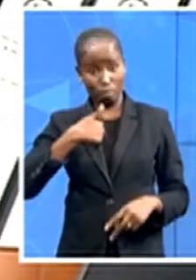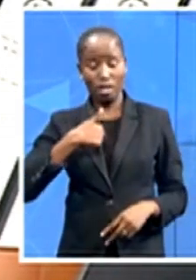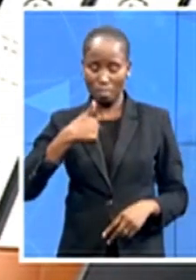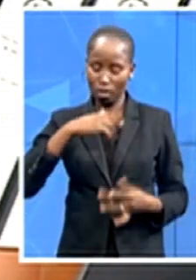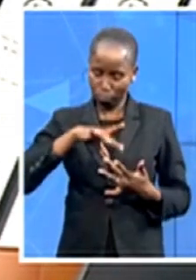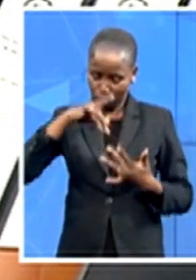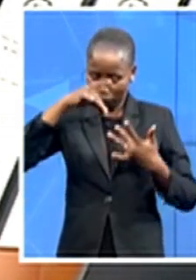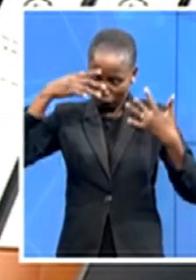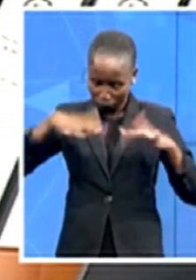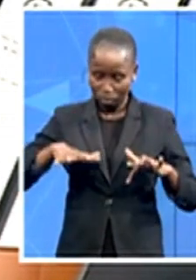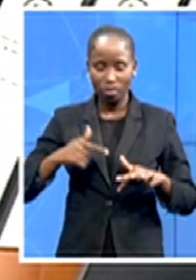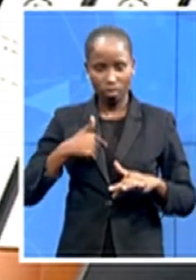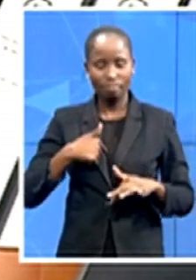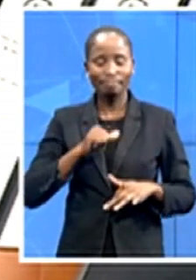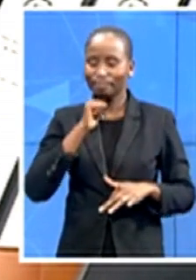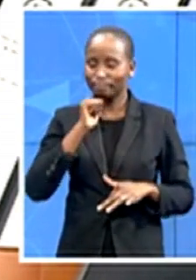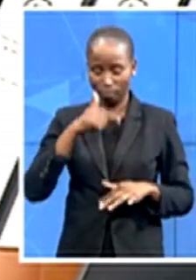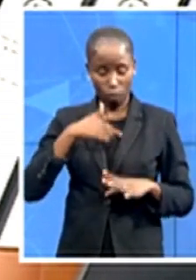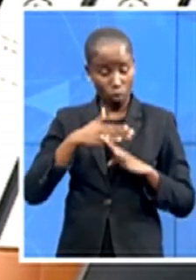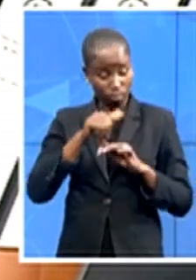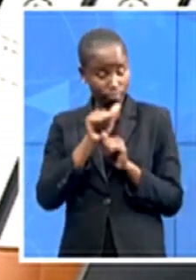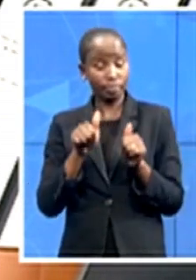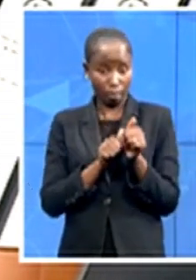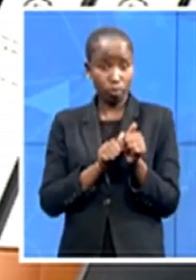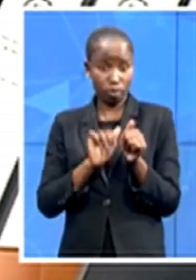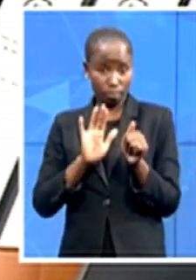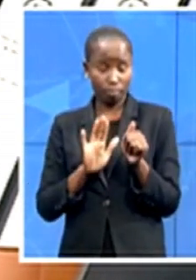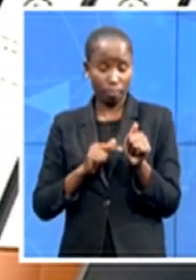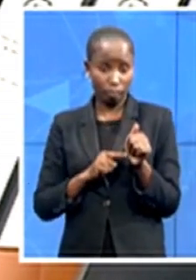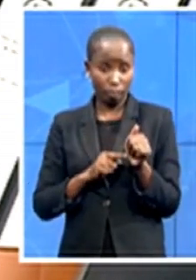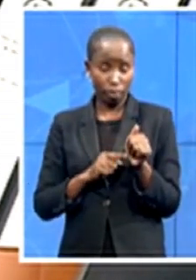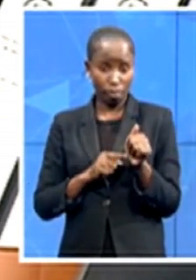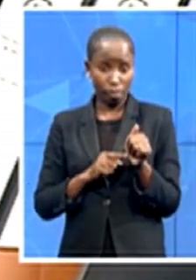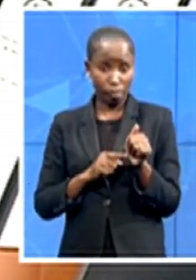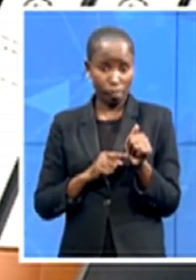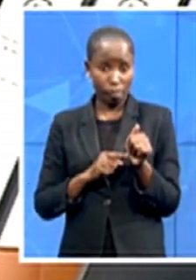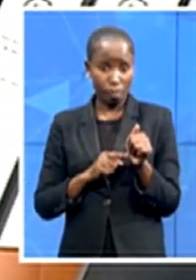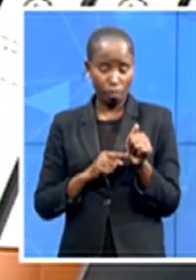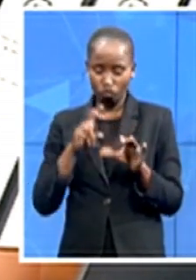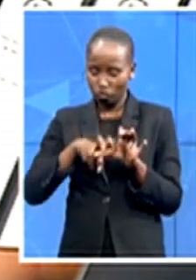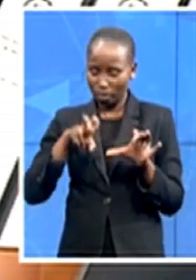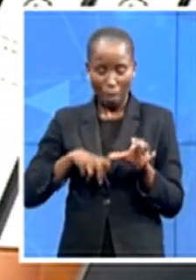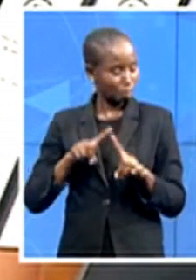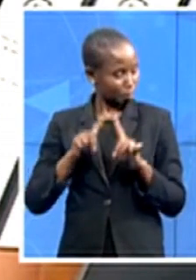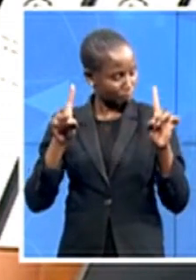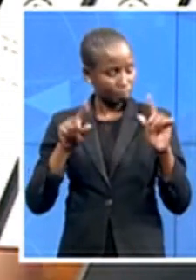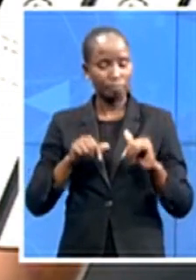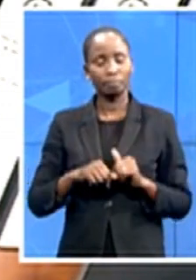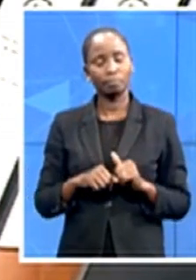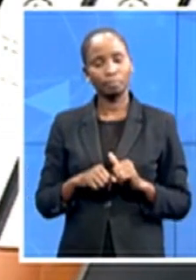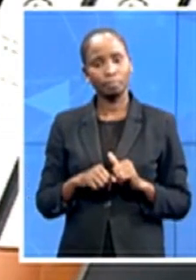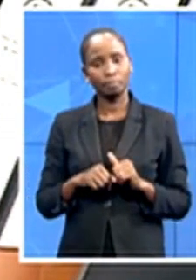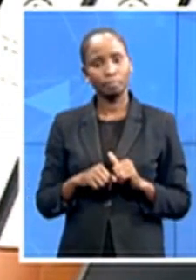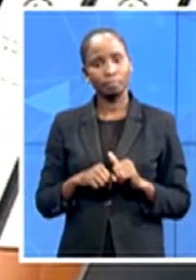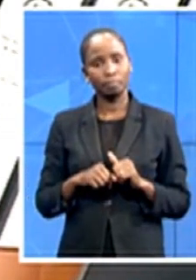as deputy president, not to resign, not to acquiesce and go along and join